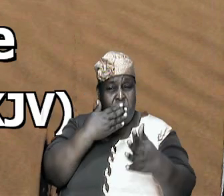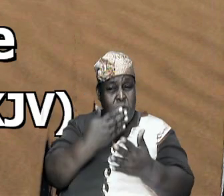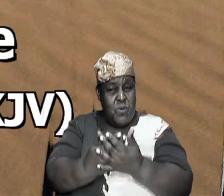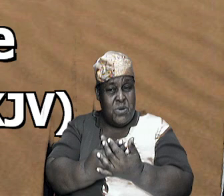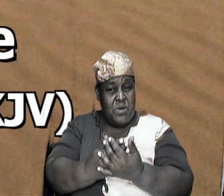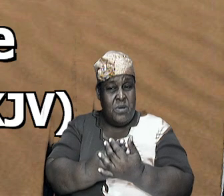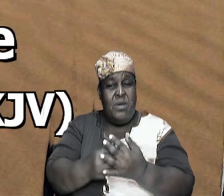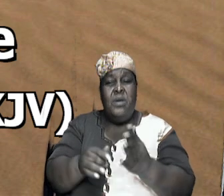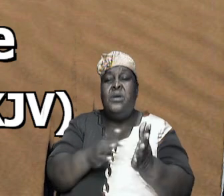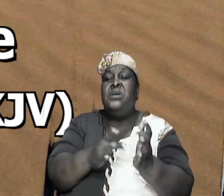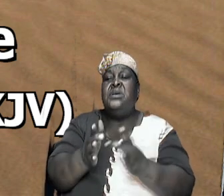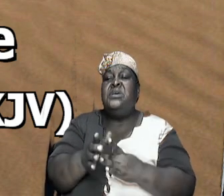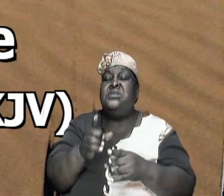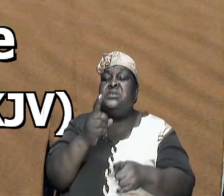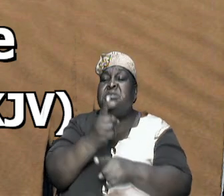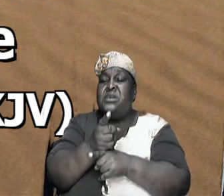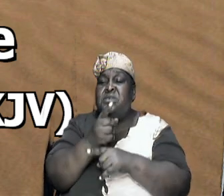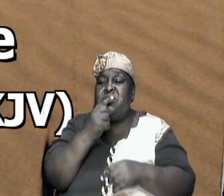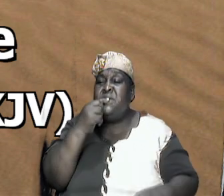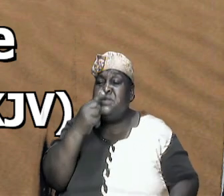And then Jesus responded and said,